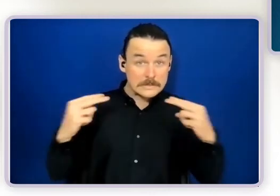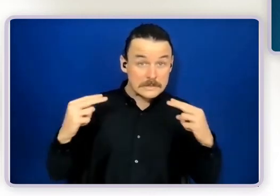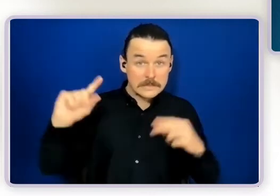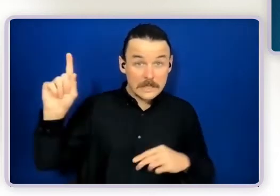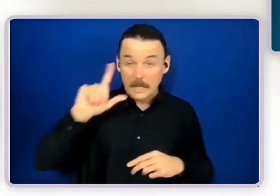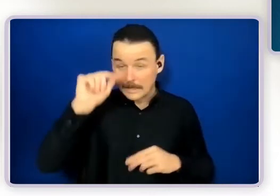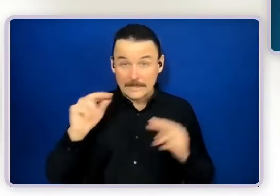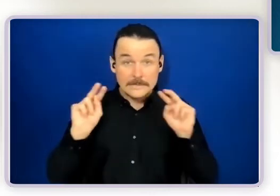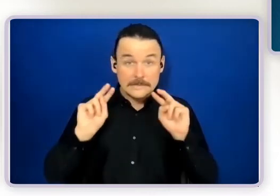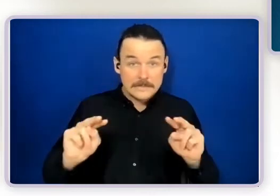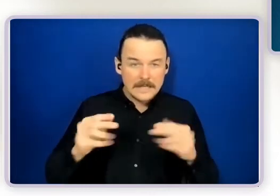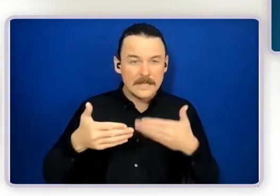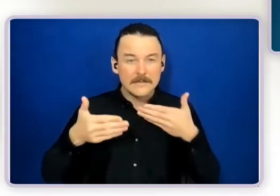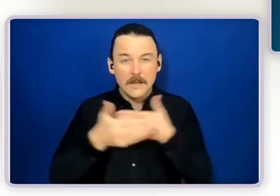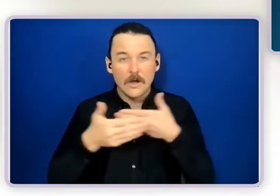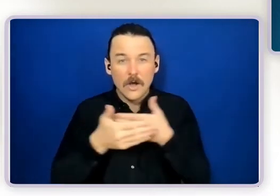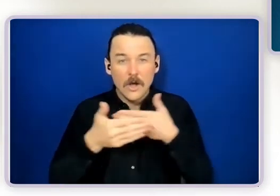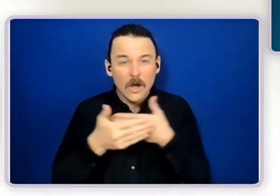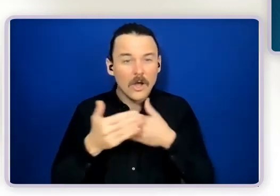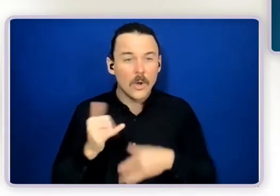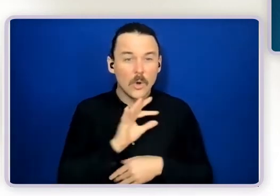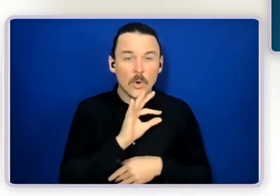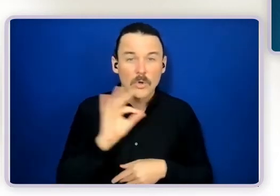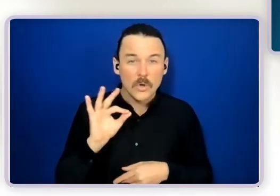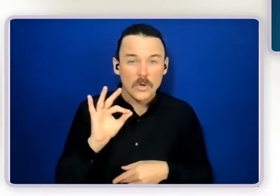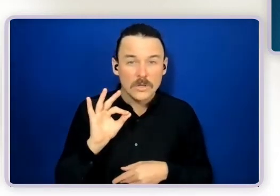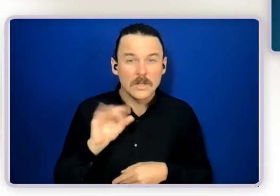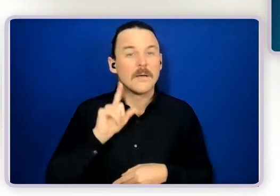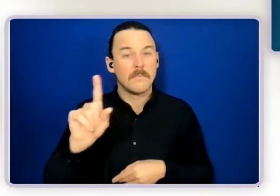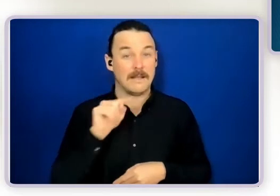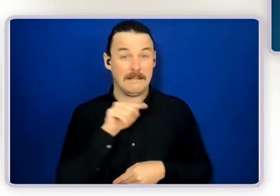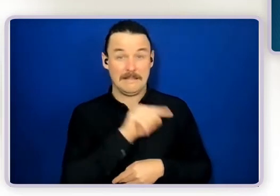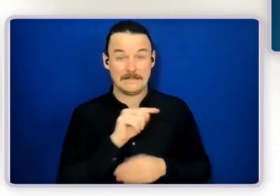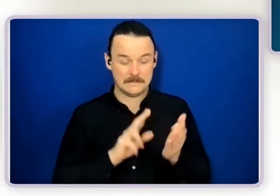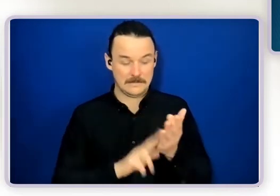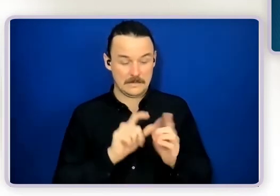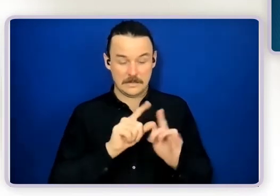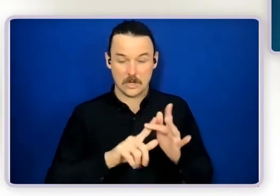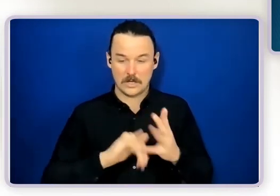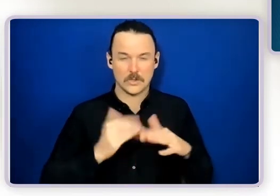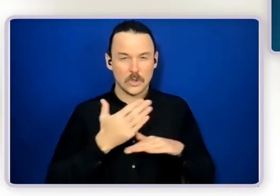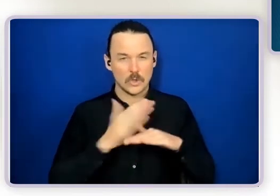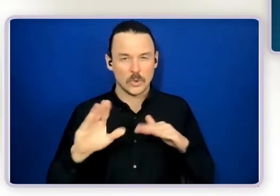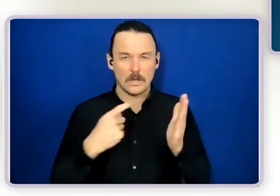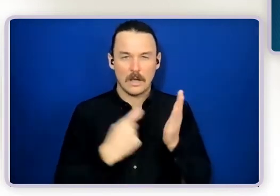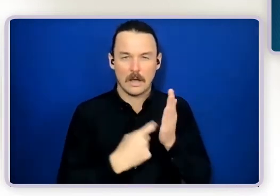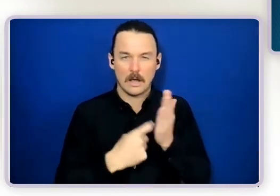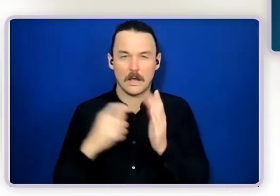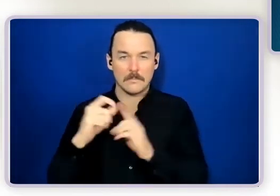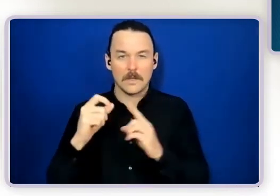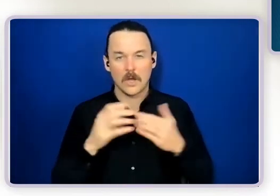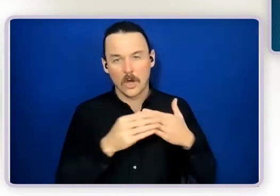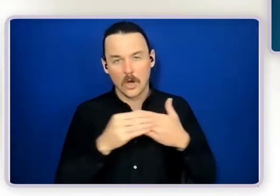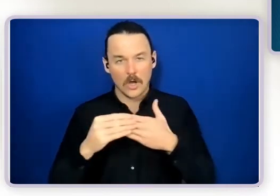but what is good about the guide is that it includes this. It includes the possible impacts of